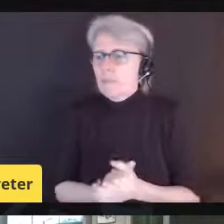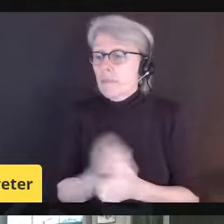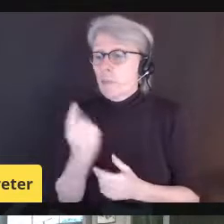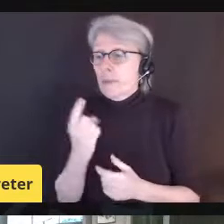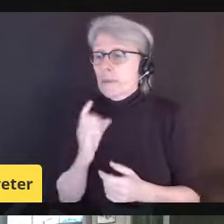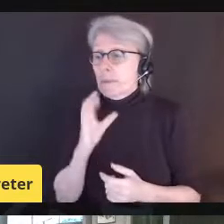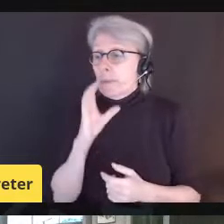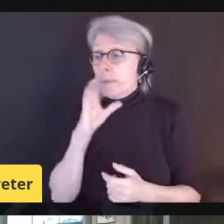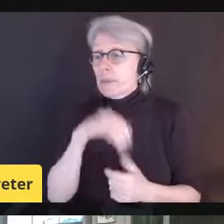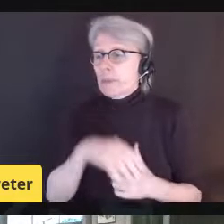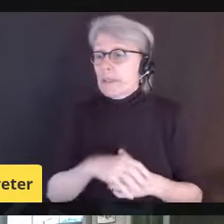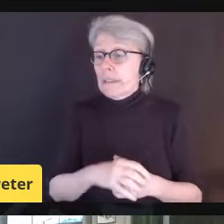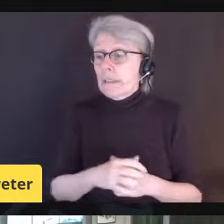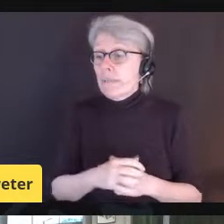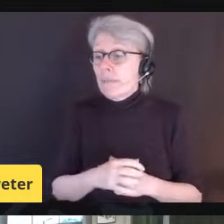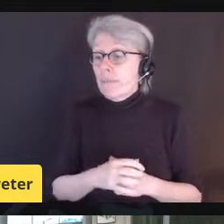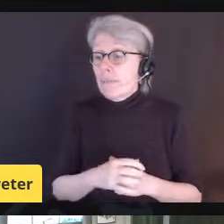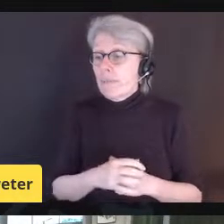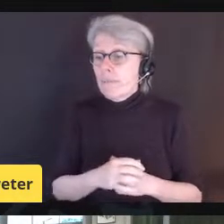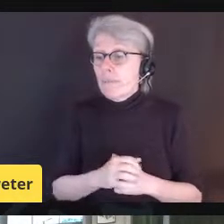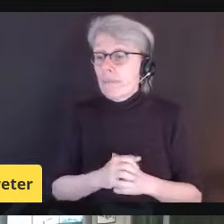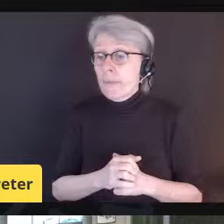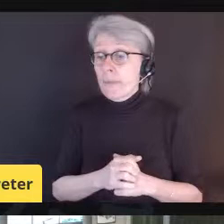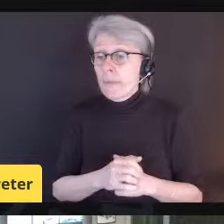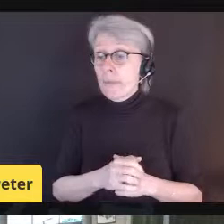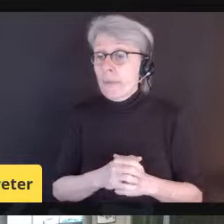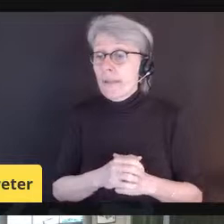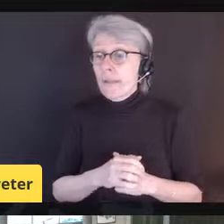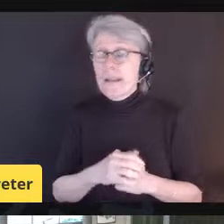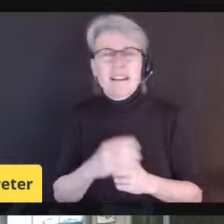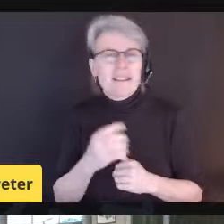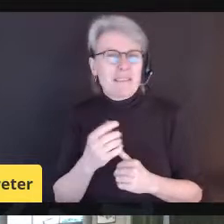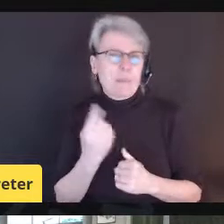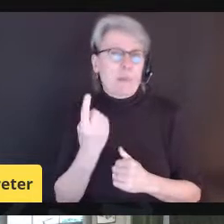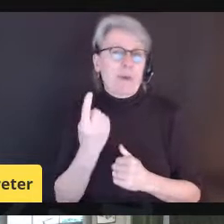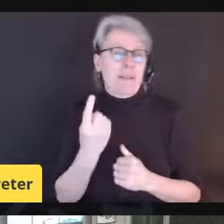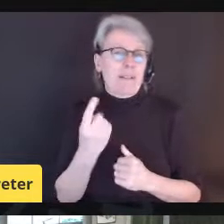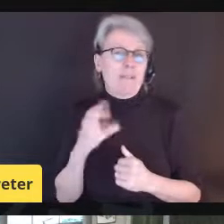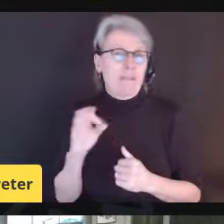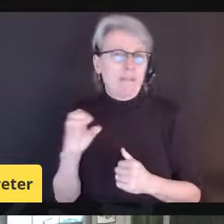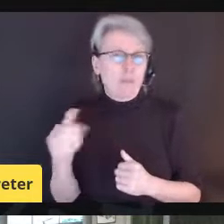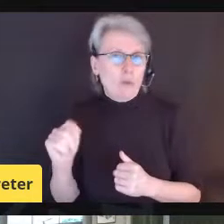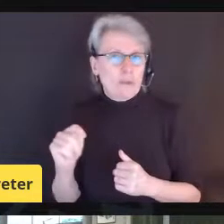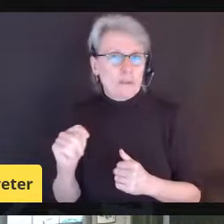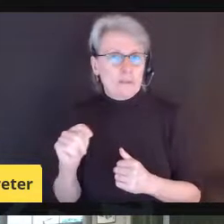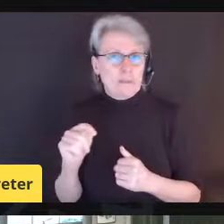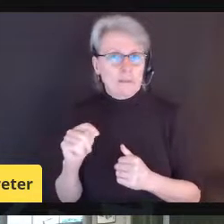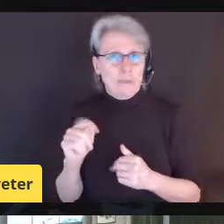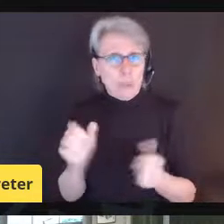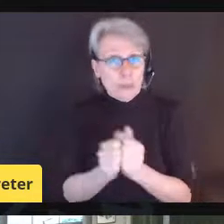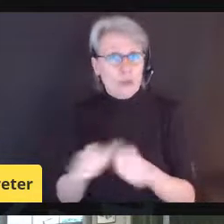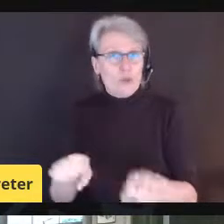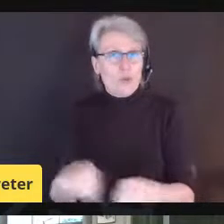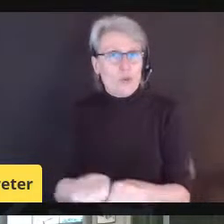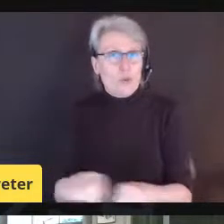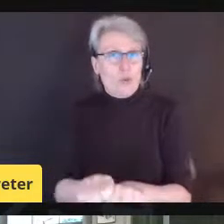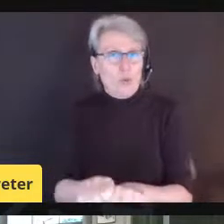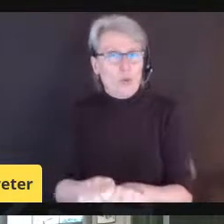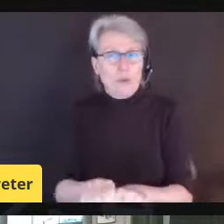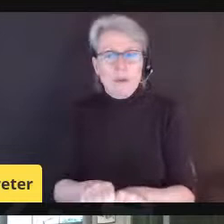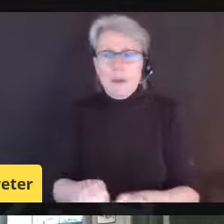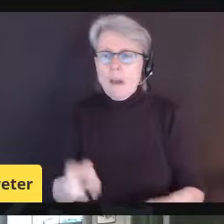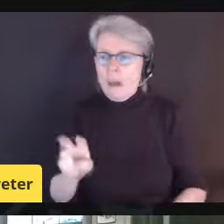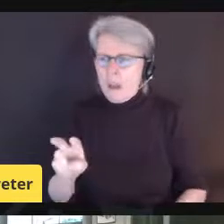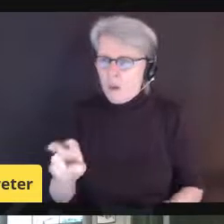I ever had to conduct was for 1 foot in a shoe. Was it a full